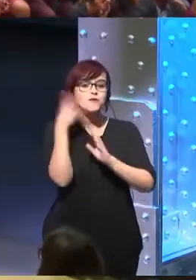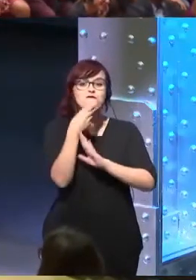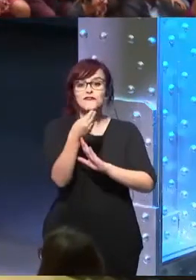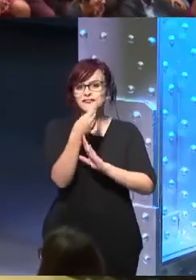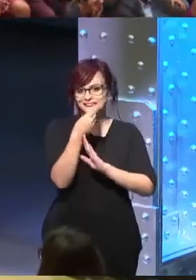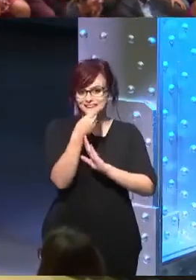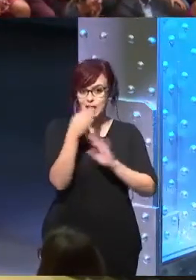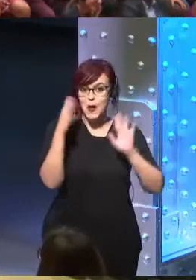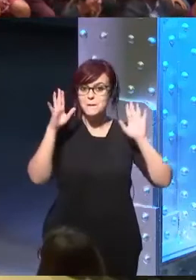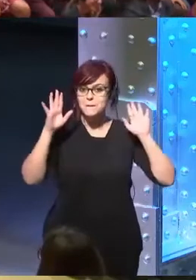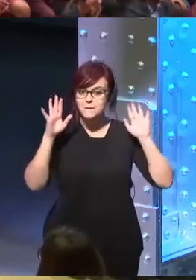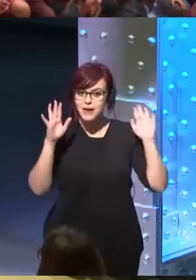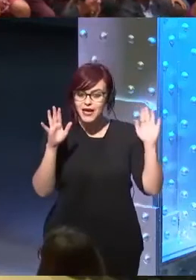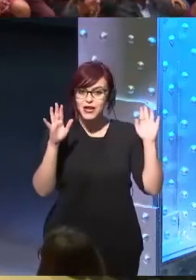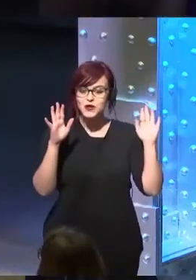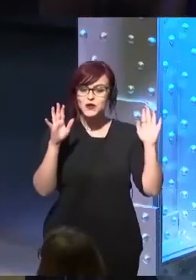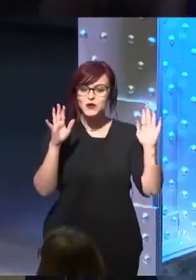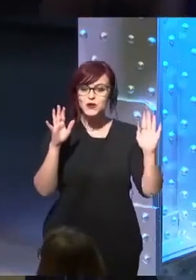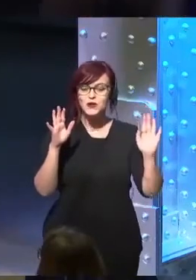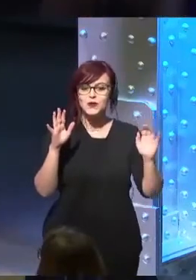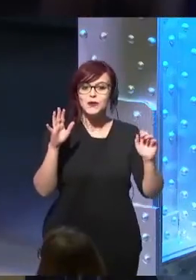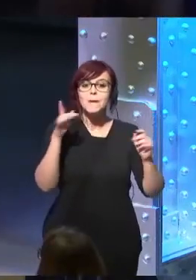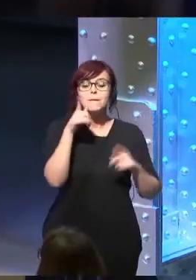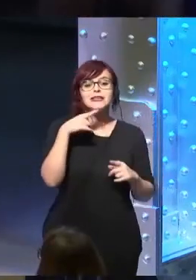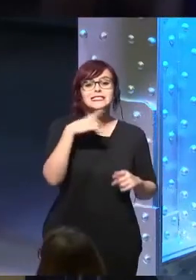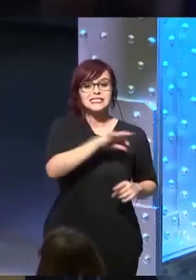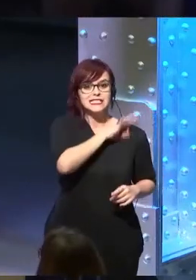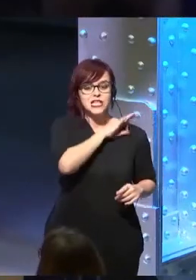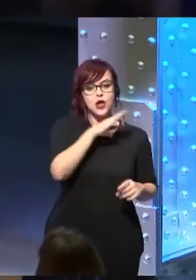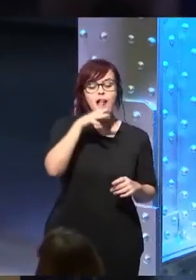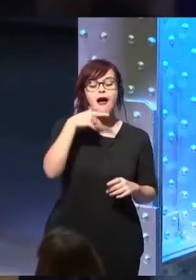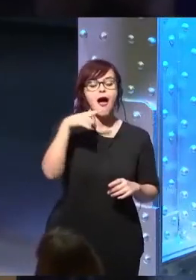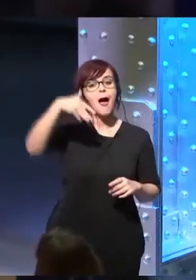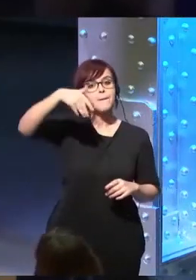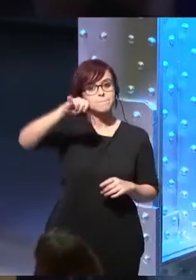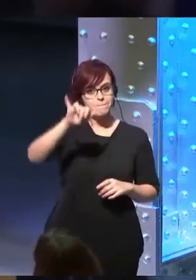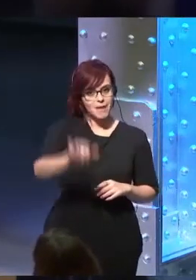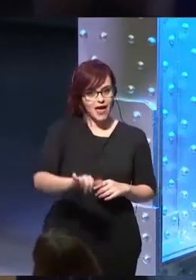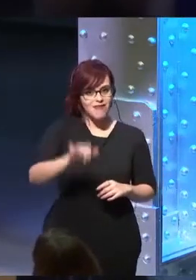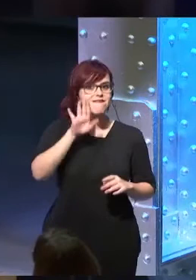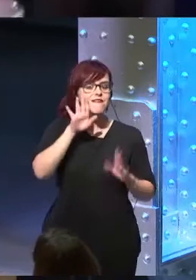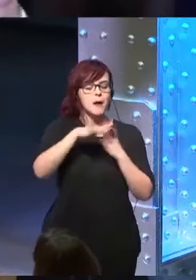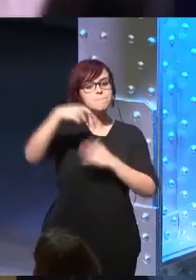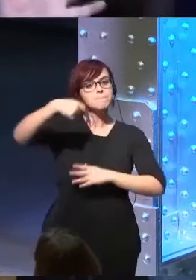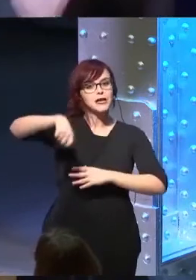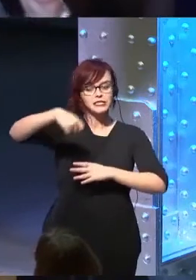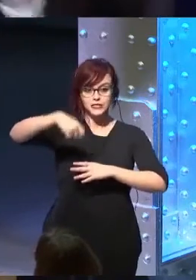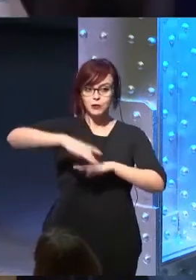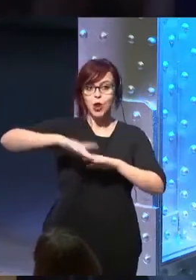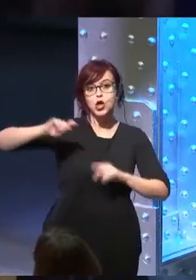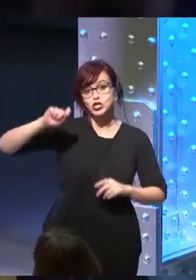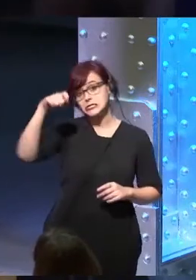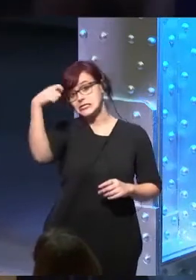But Mrs. May got off lightly compared with Dilma Rousseff, who was